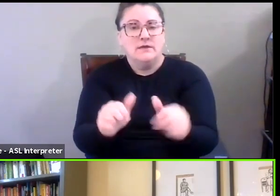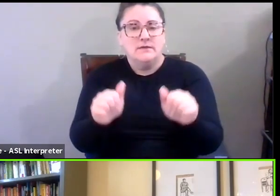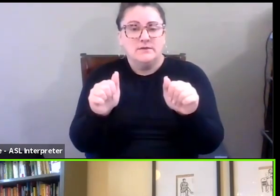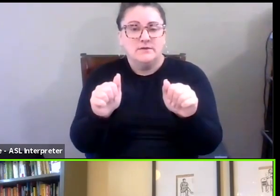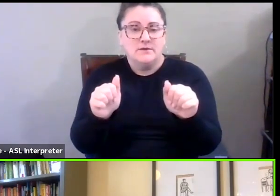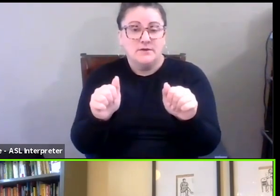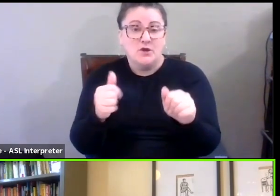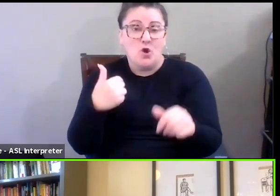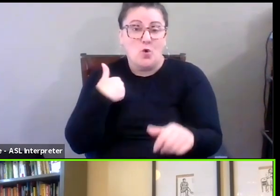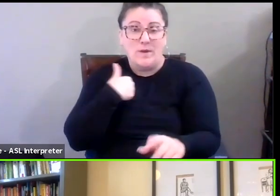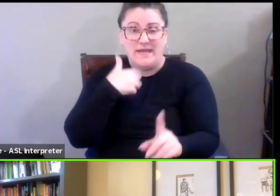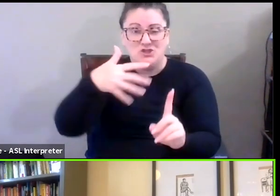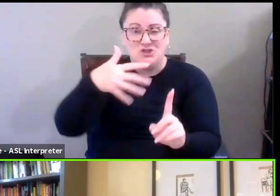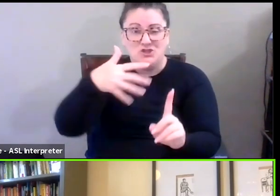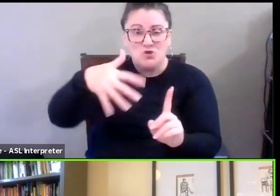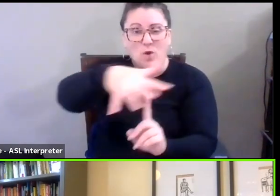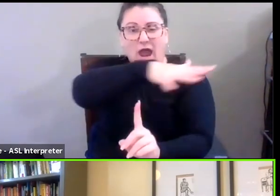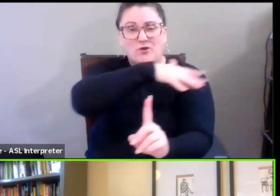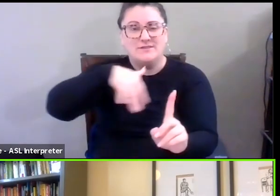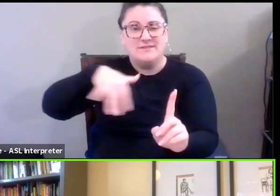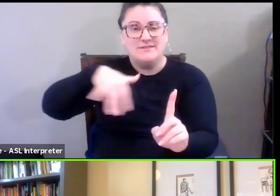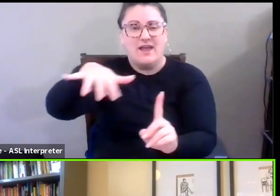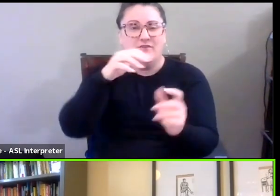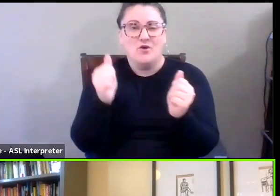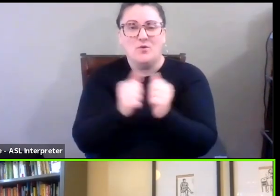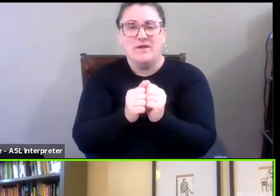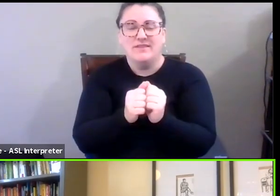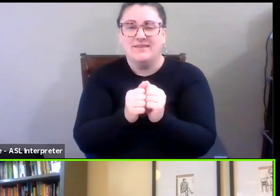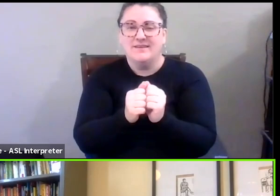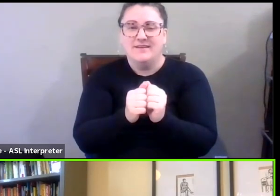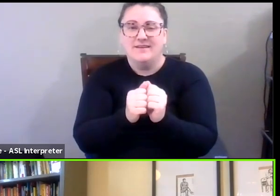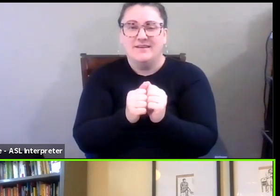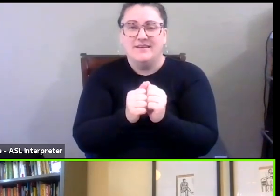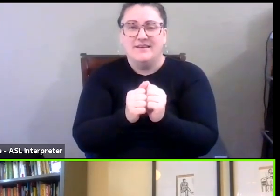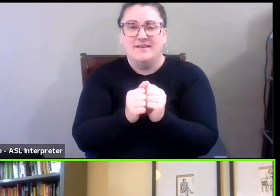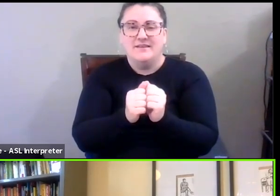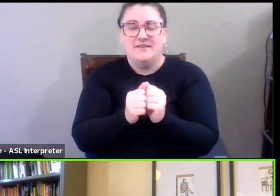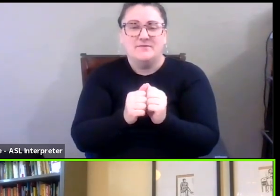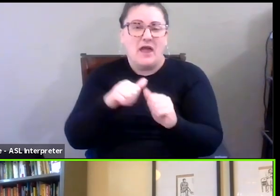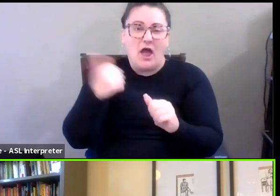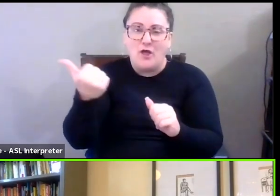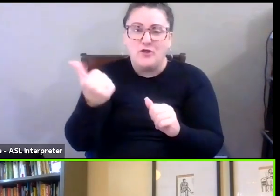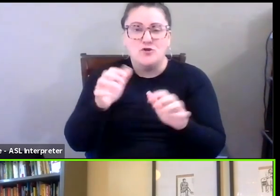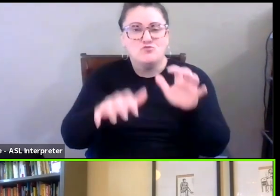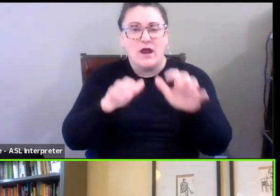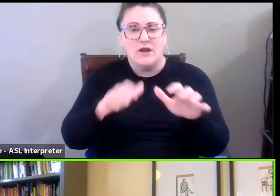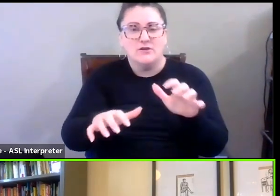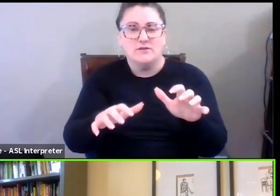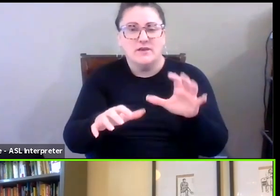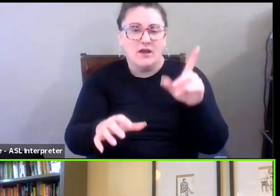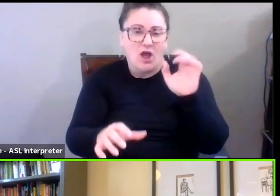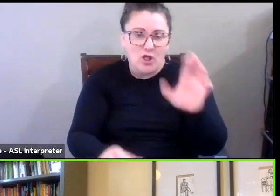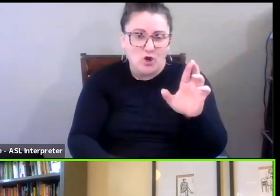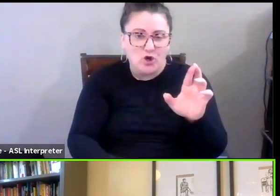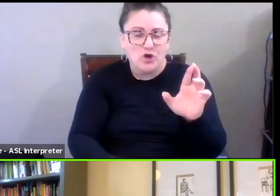can surround ourselves with our fellow writers of color.